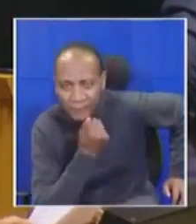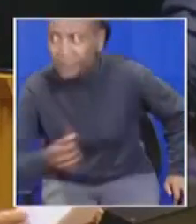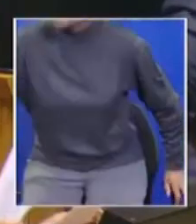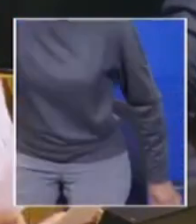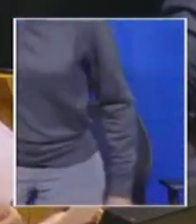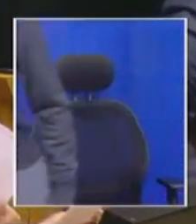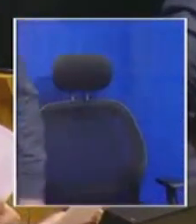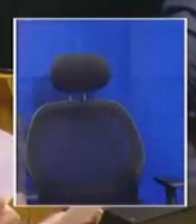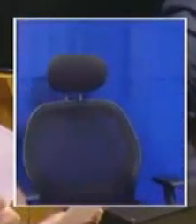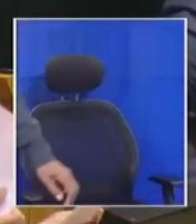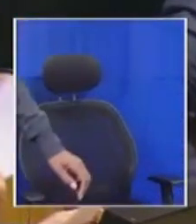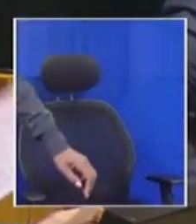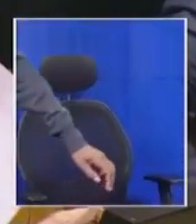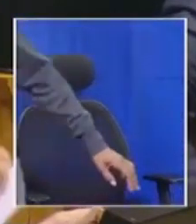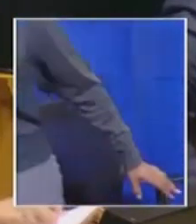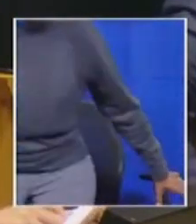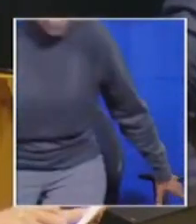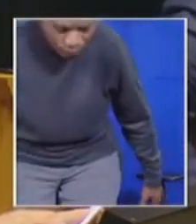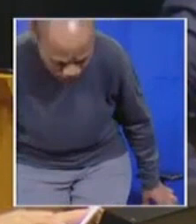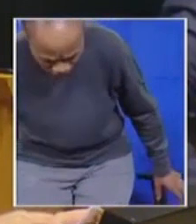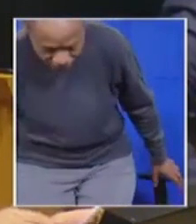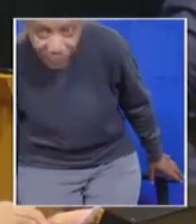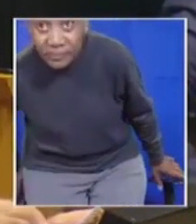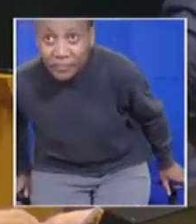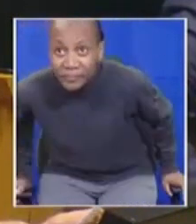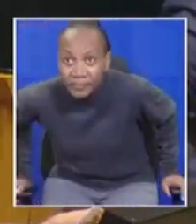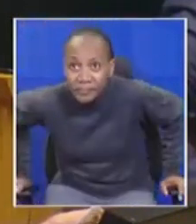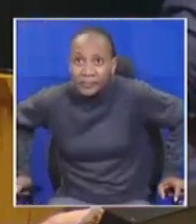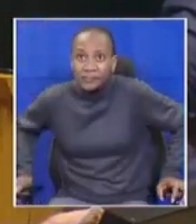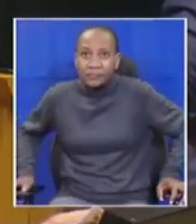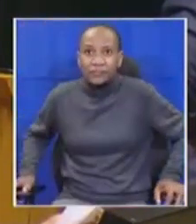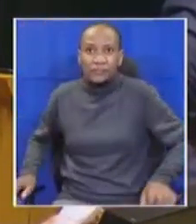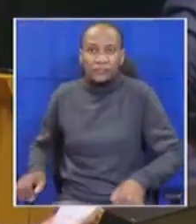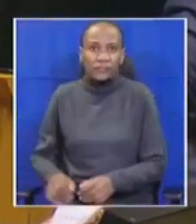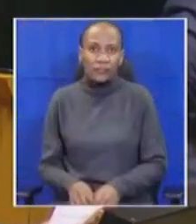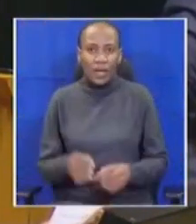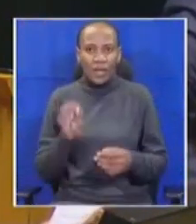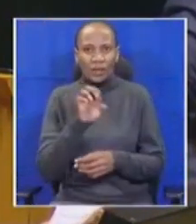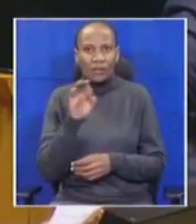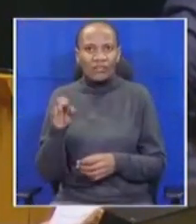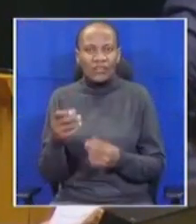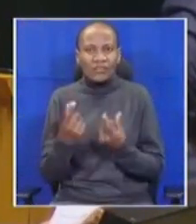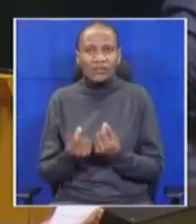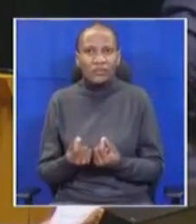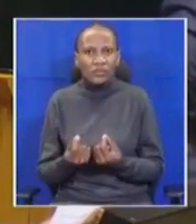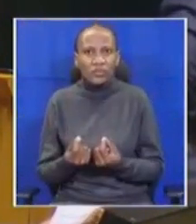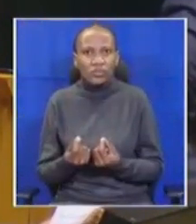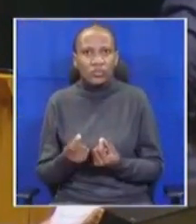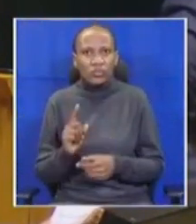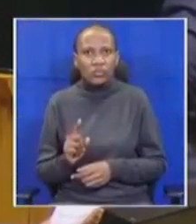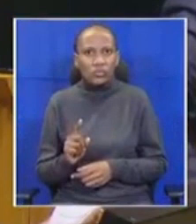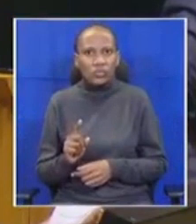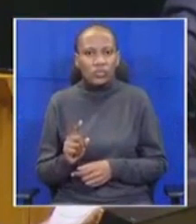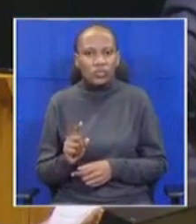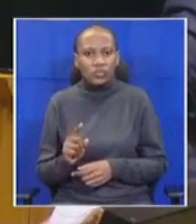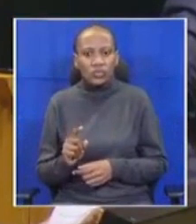must adopt, dictate to you what you should say. But practically what we have done is the EFF now. We have gazetted.